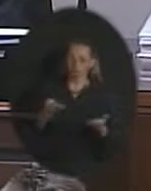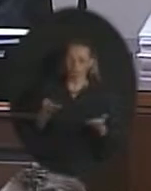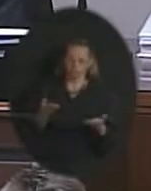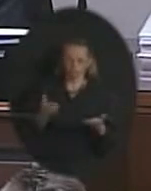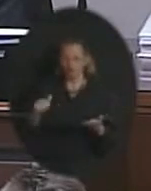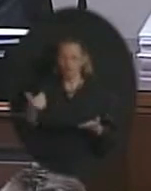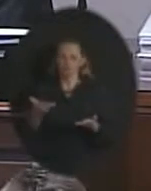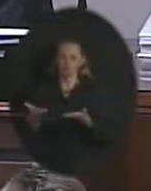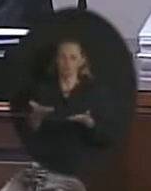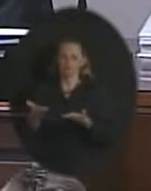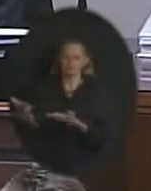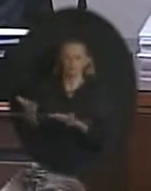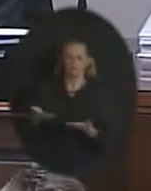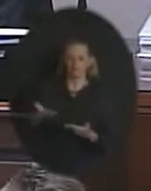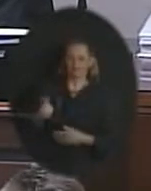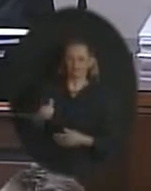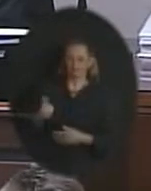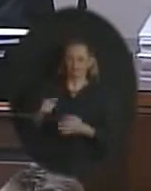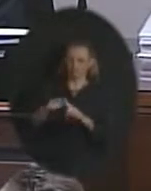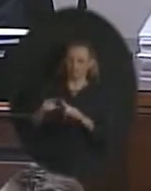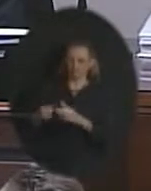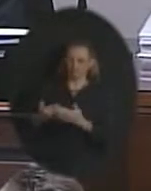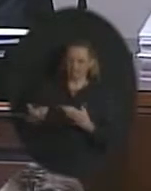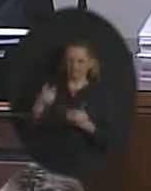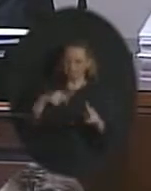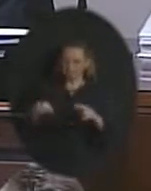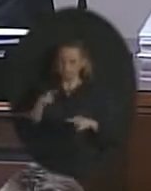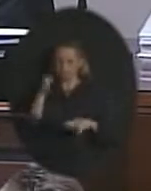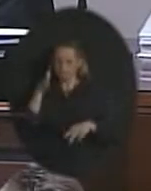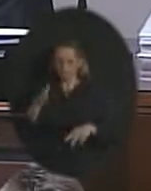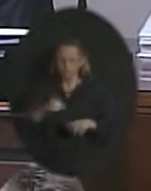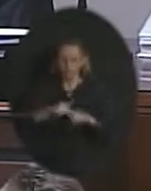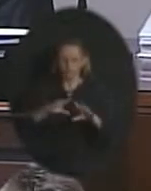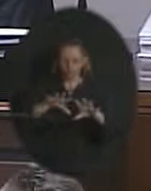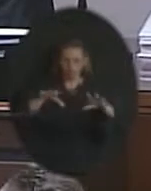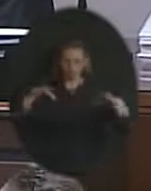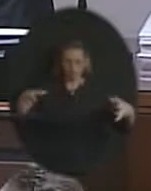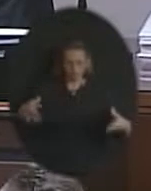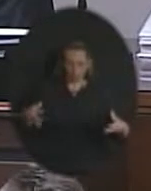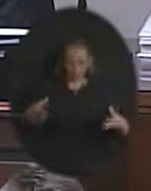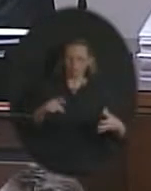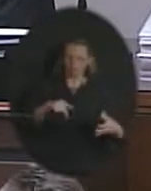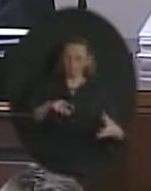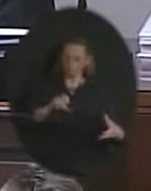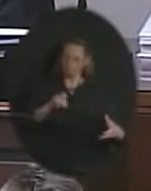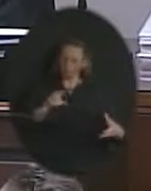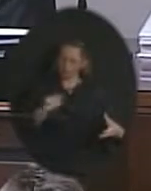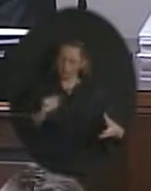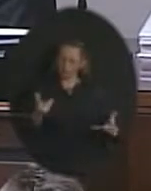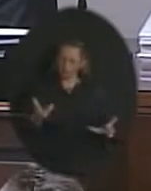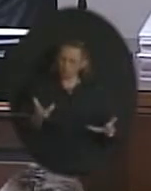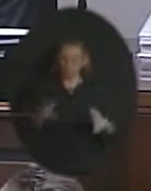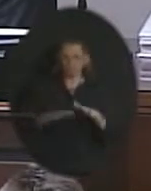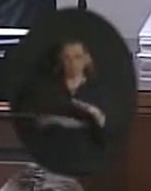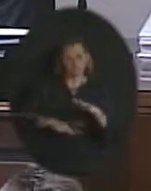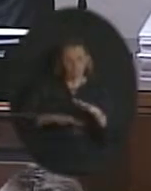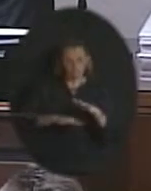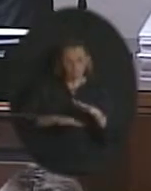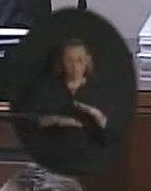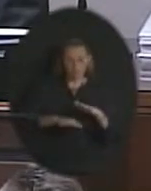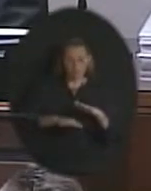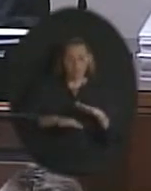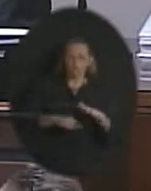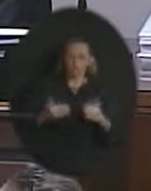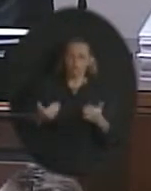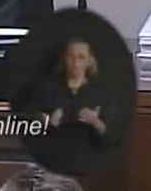might want to look at in the future. But collectively, what we're looking at today is the product. And bottom line is this, in a nutshell,